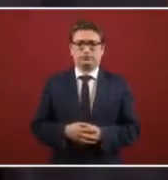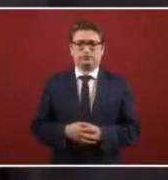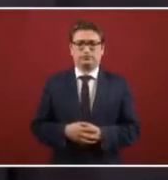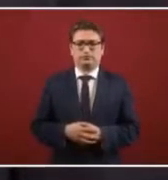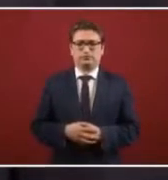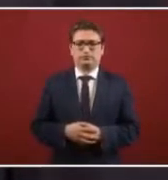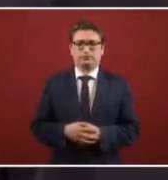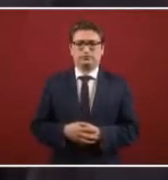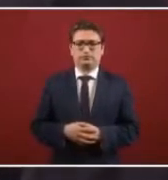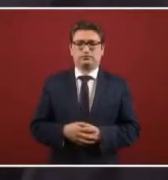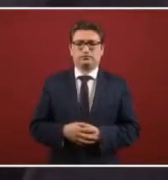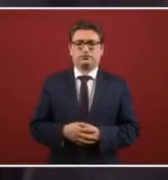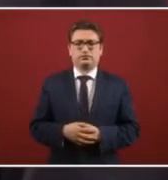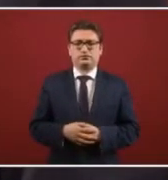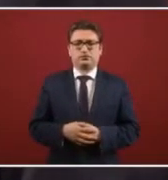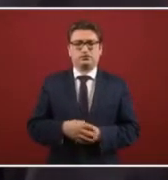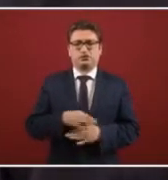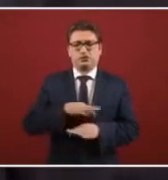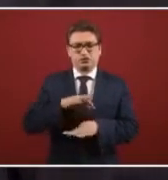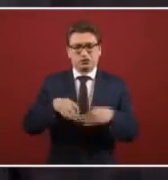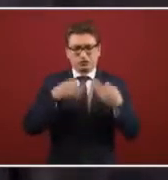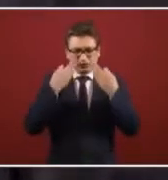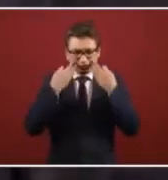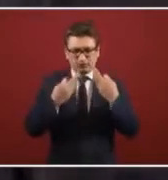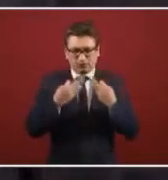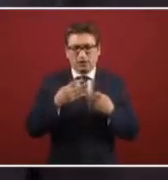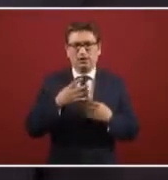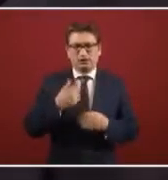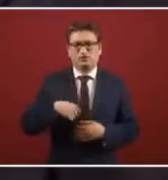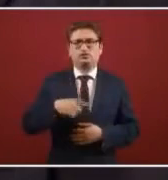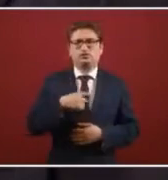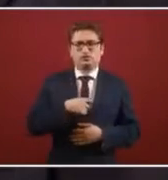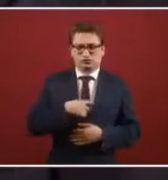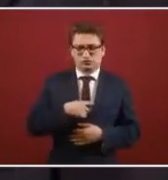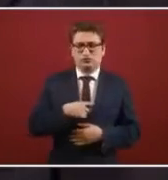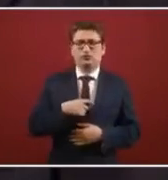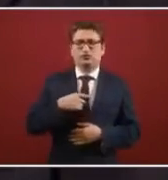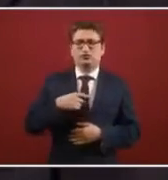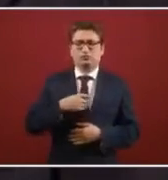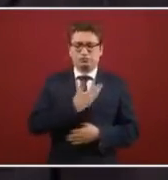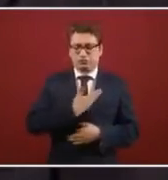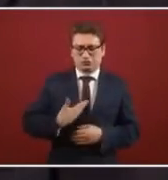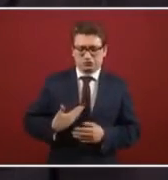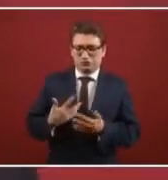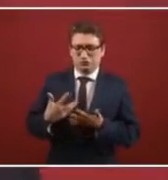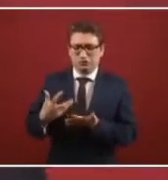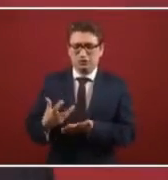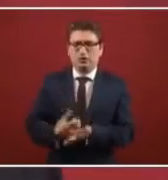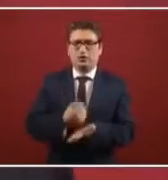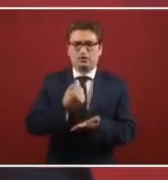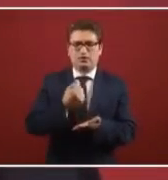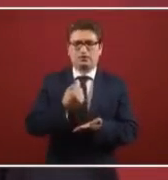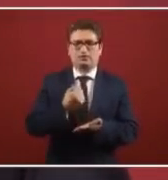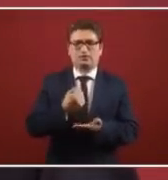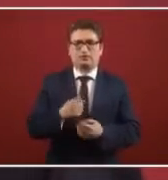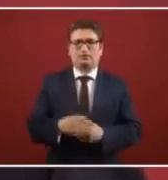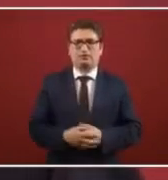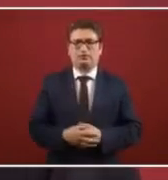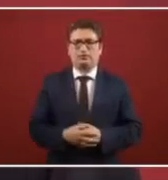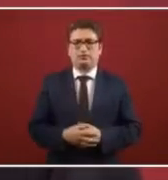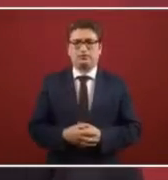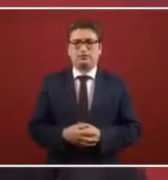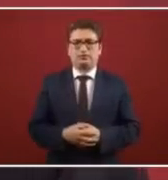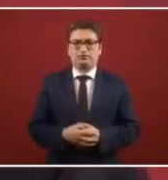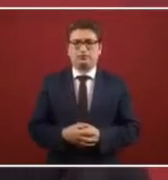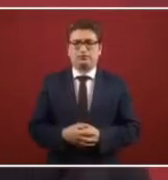era evidente que íbamos a ganar la as it presidencia, was evident that we were going to win the presidency,